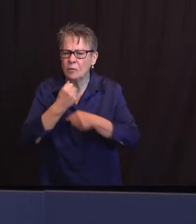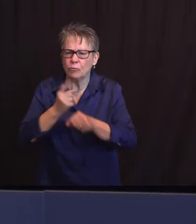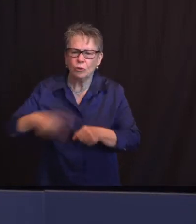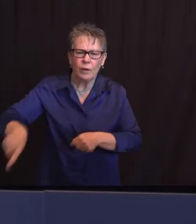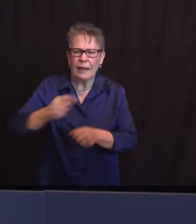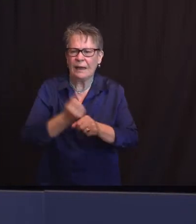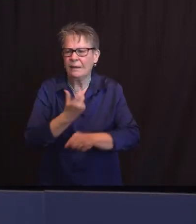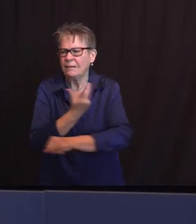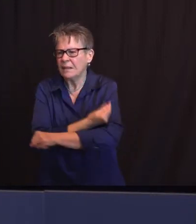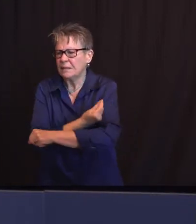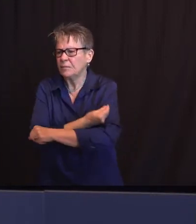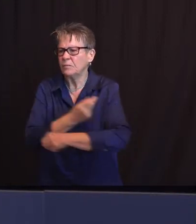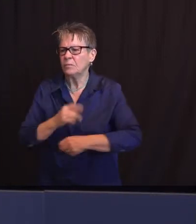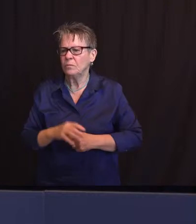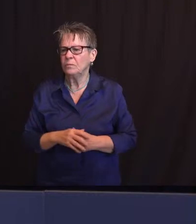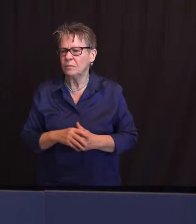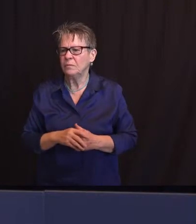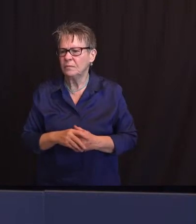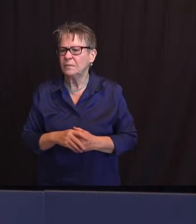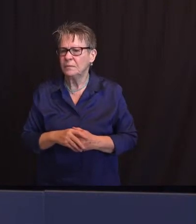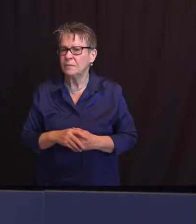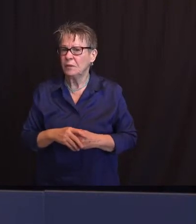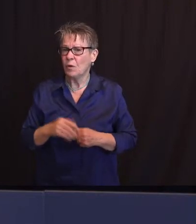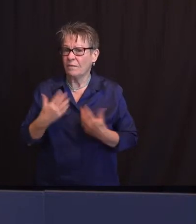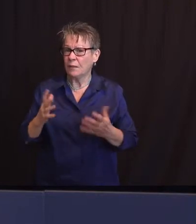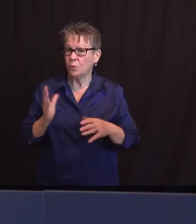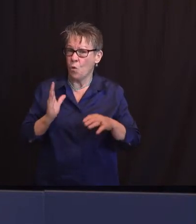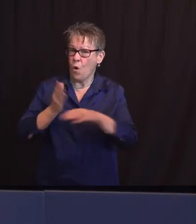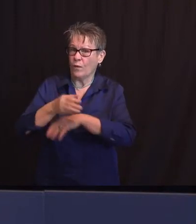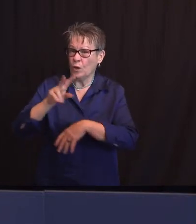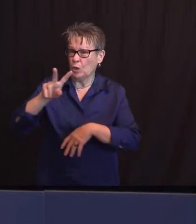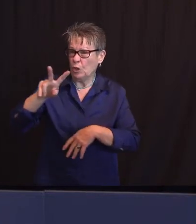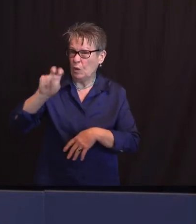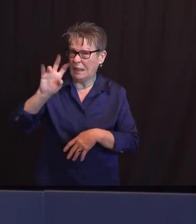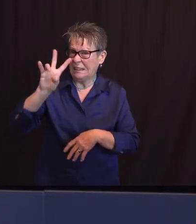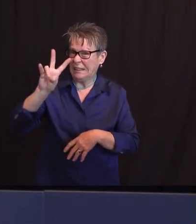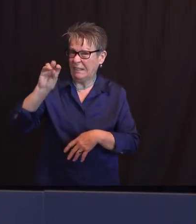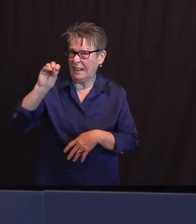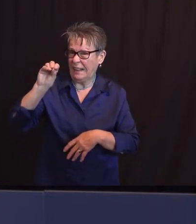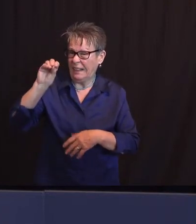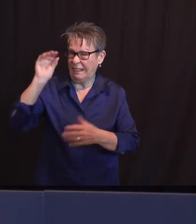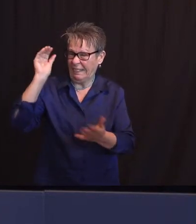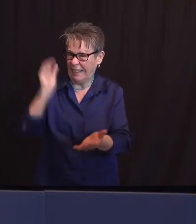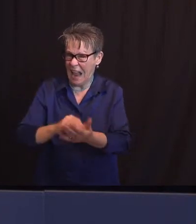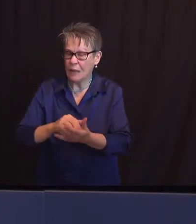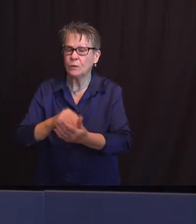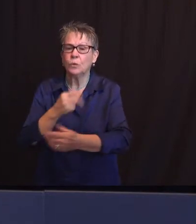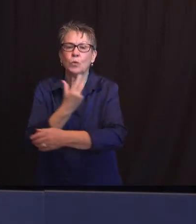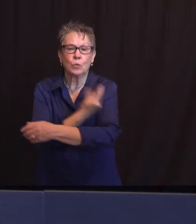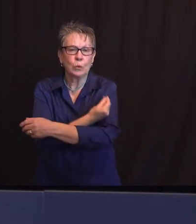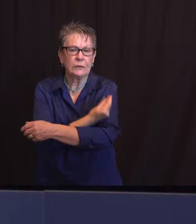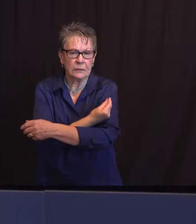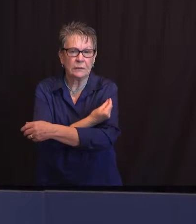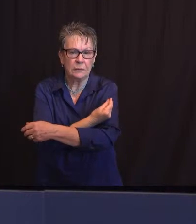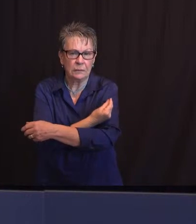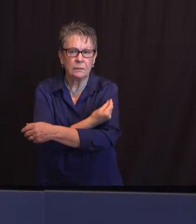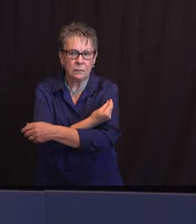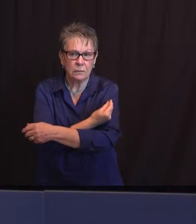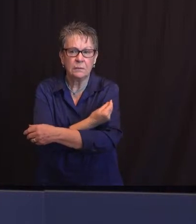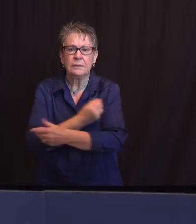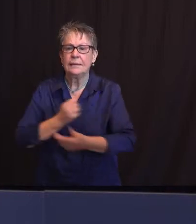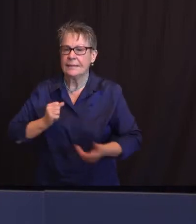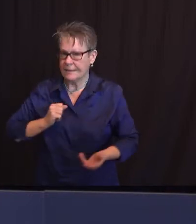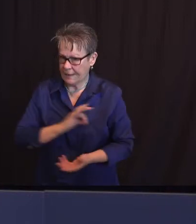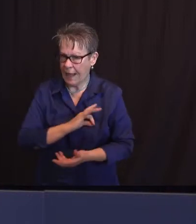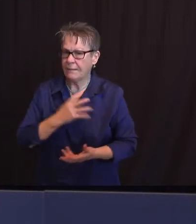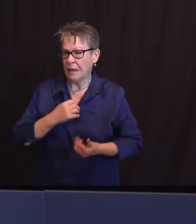270,421 doses have been administered to residents and staff of long-term care facilities and other